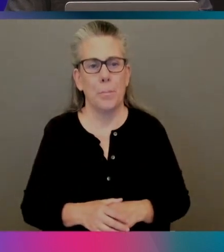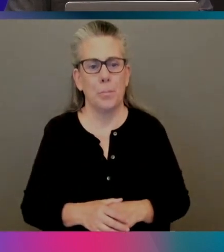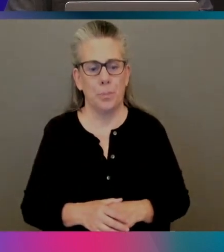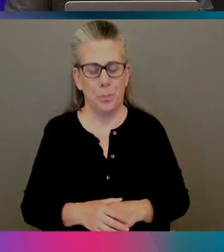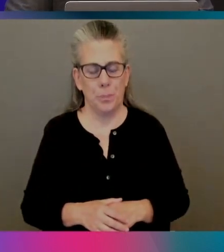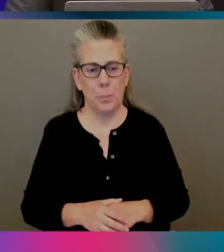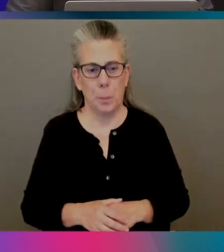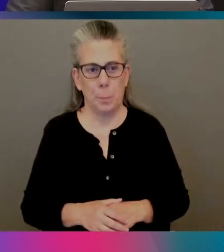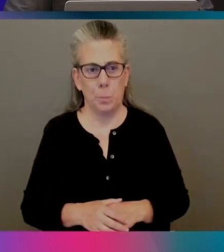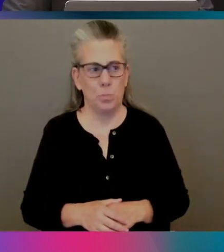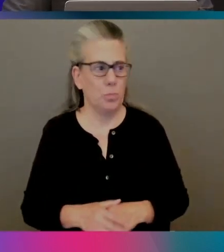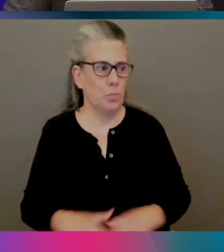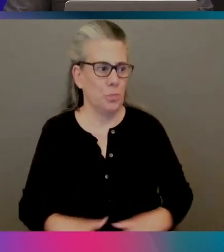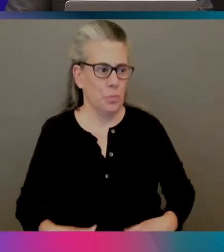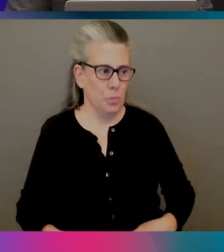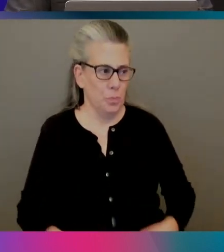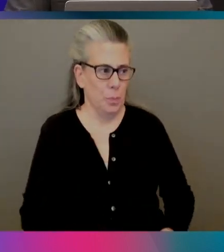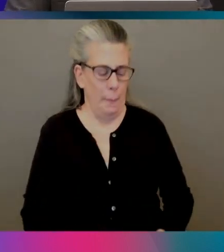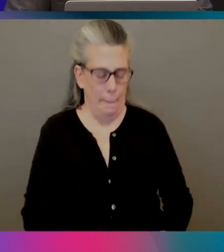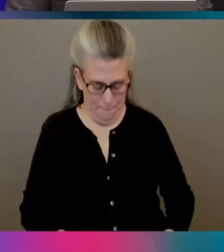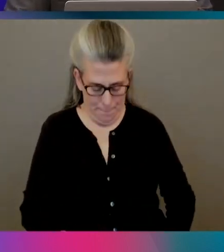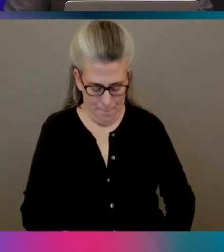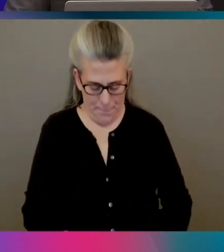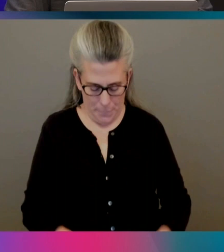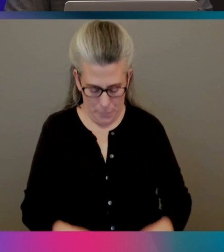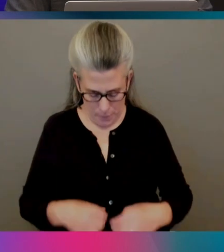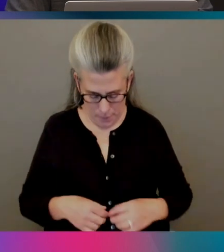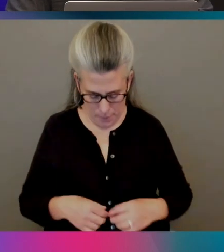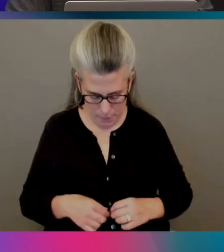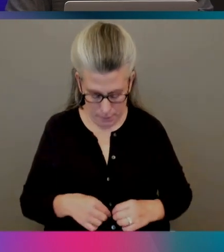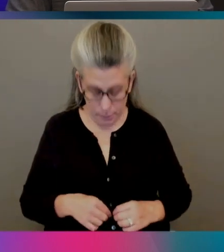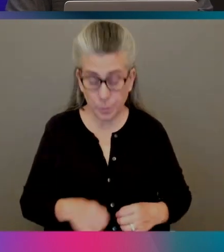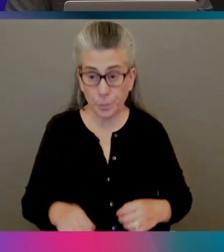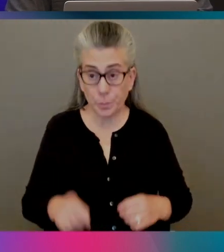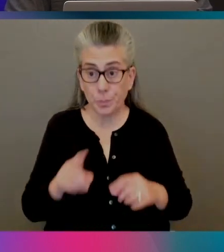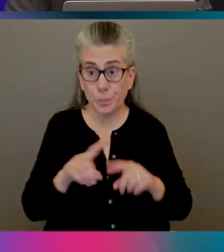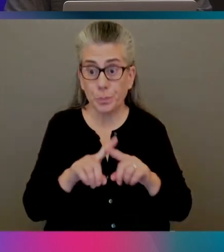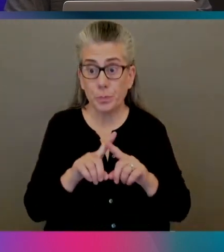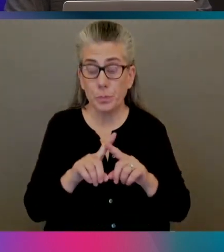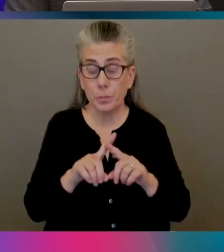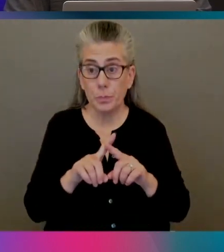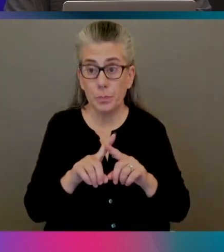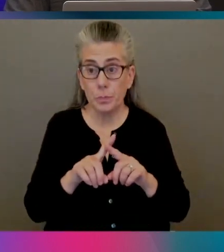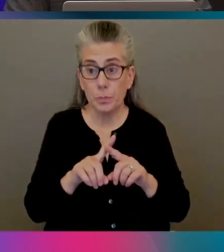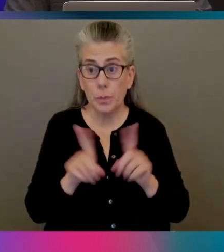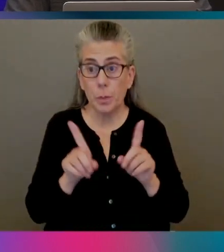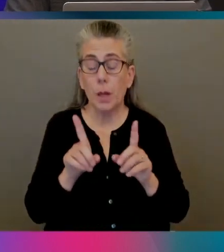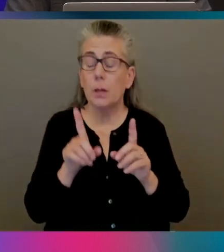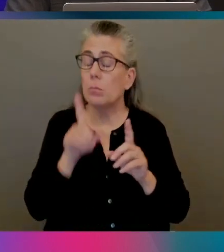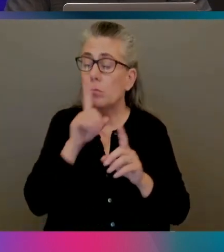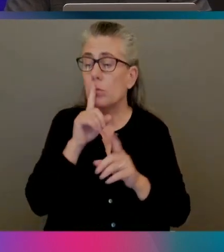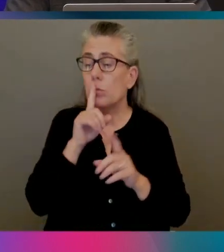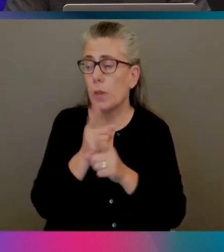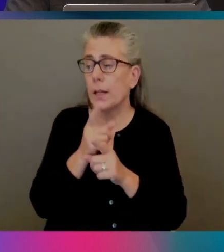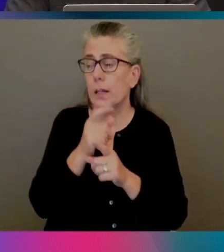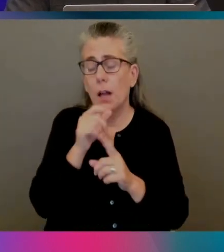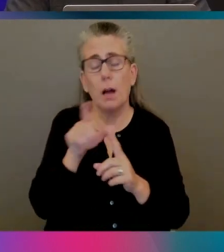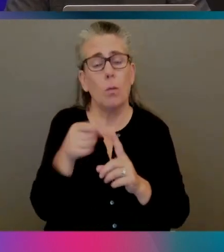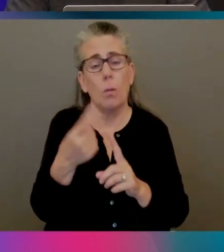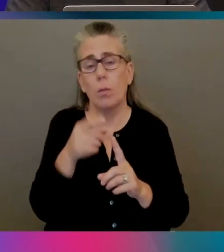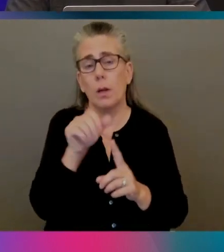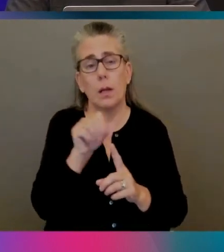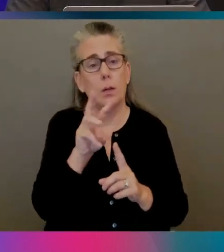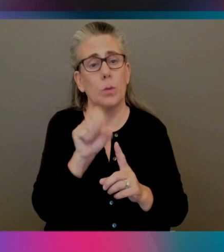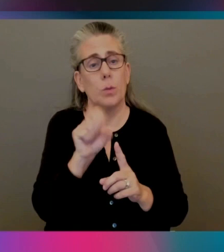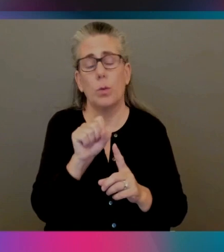Convert JSON. But AM, basically, it is not meant only for AWS code development. It is very general purpose code